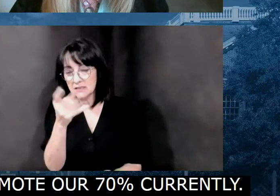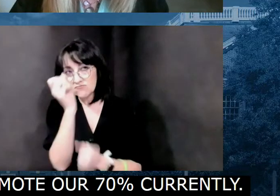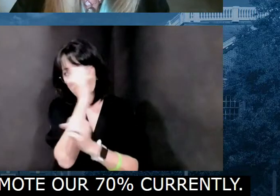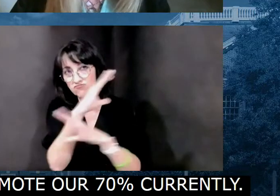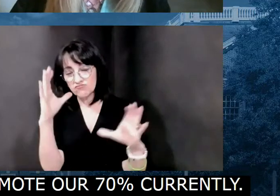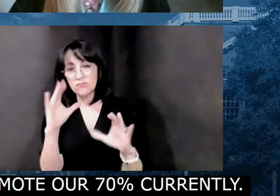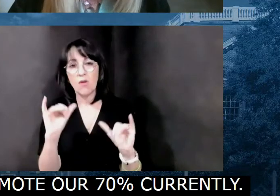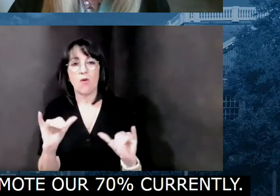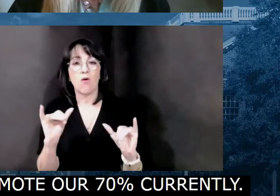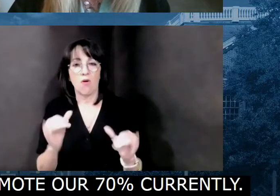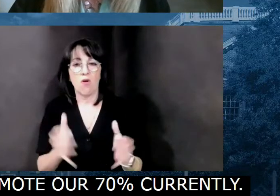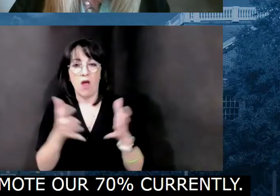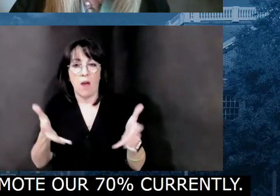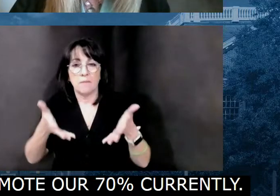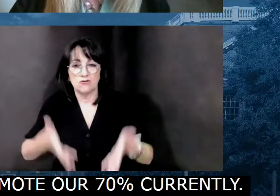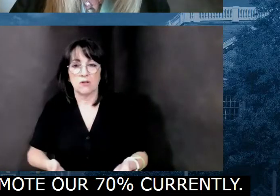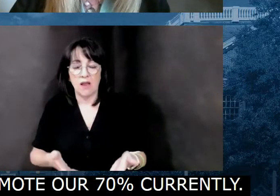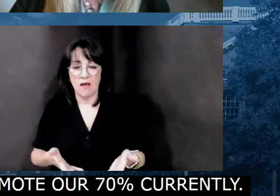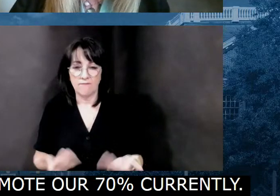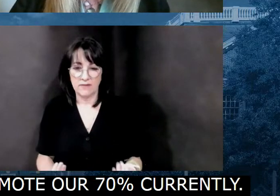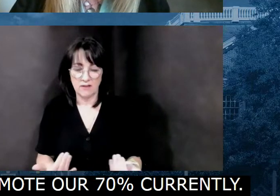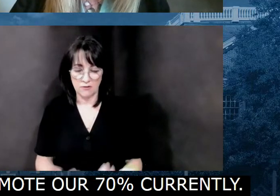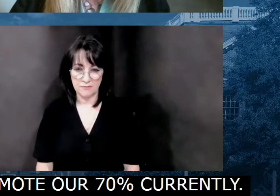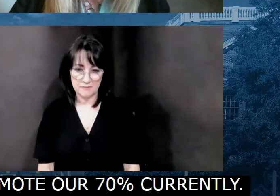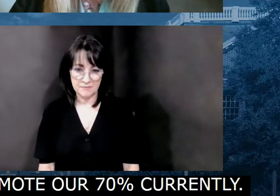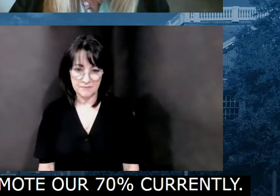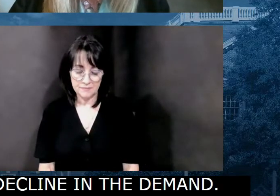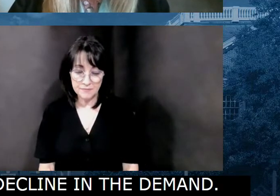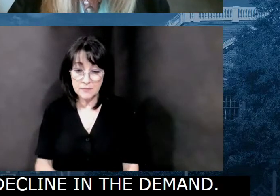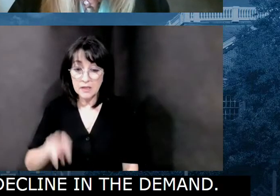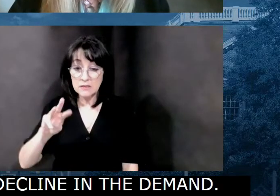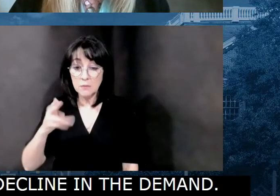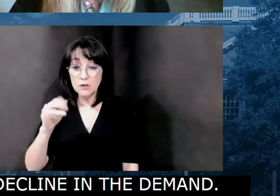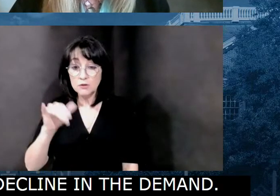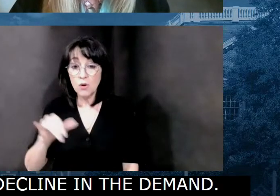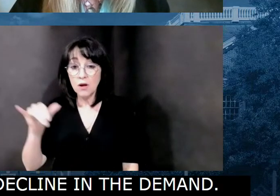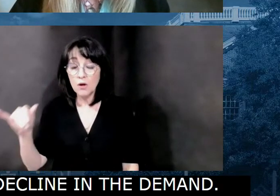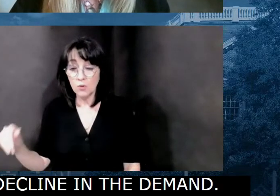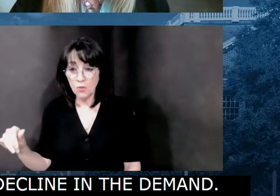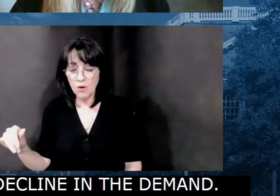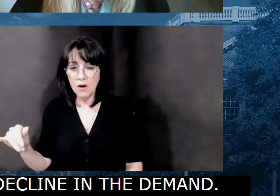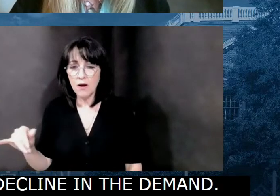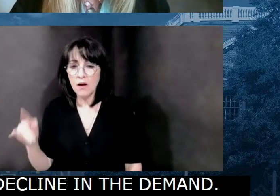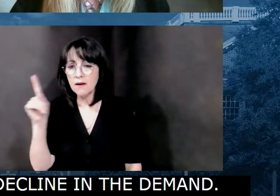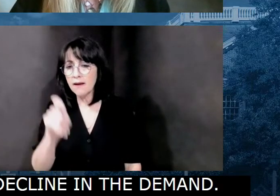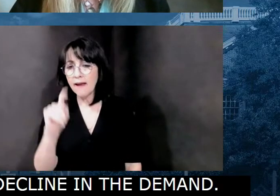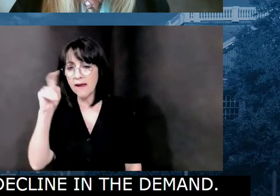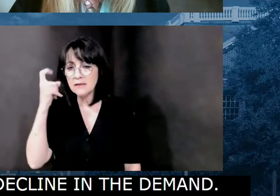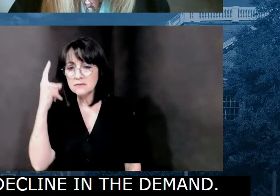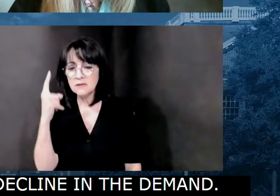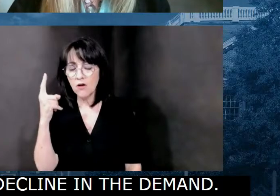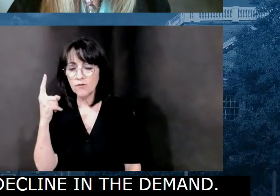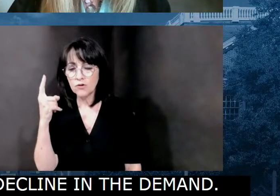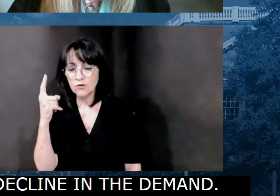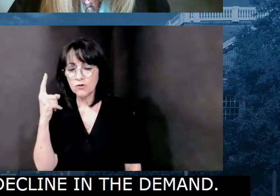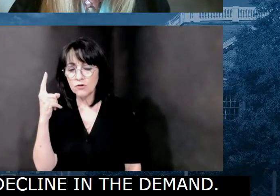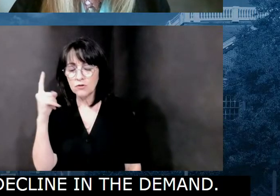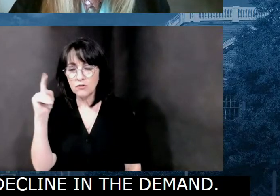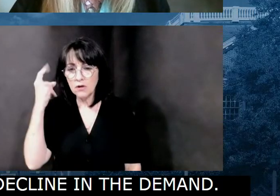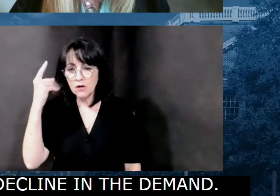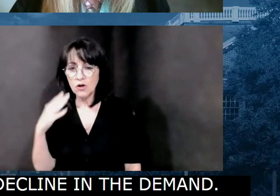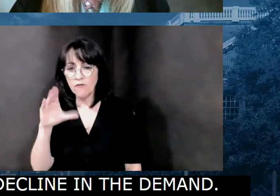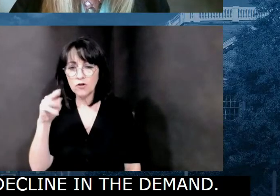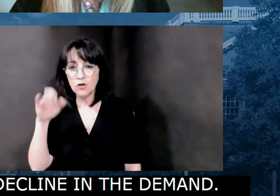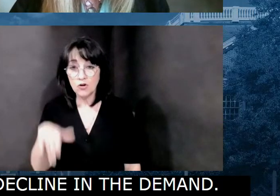Next question's from Chris Barish at WHYY for Governor Carney. At what point do you foresee lifting the state of emergency? Are